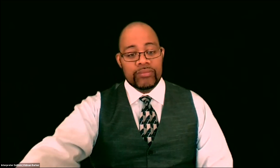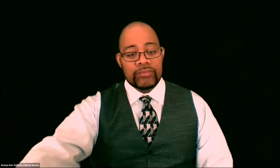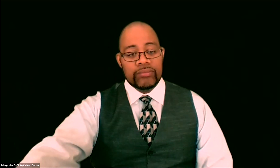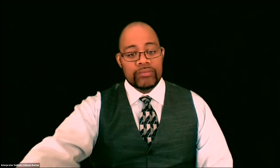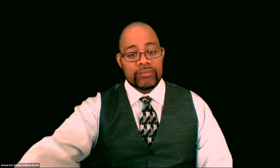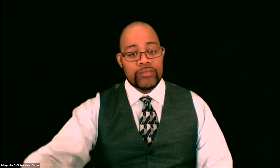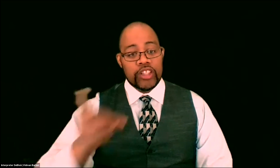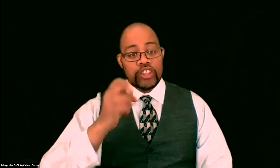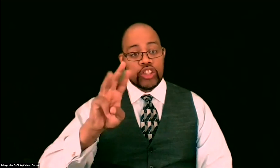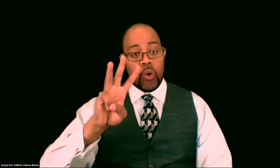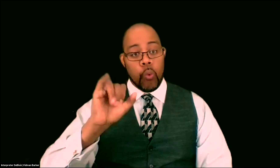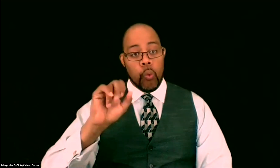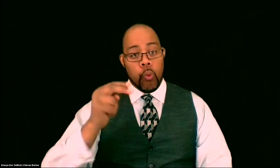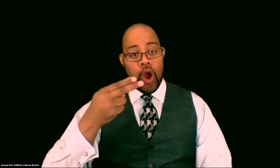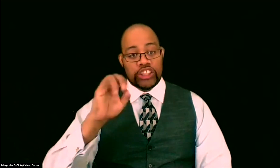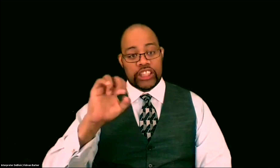Dr. Washington, are you ready to go?